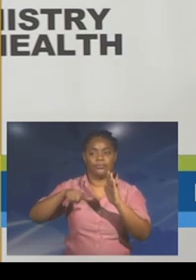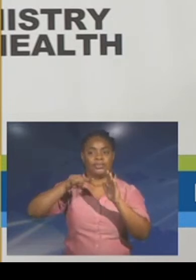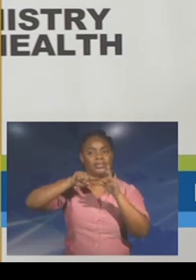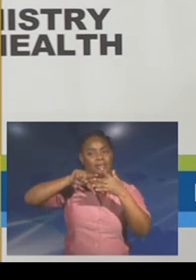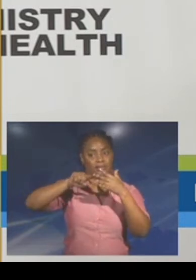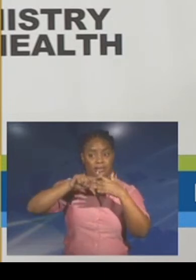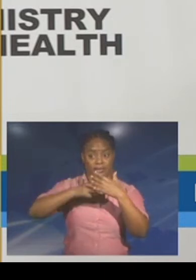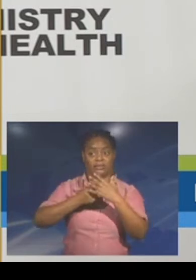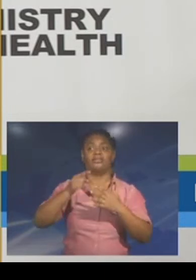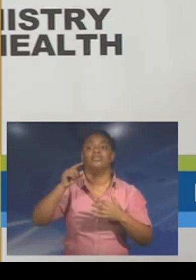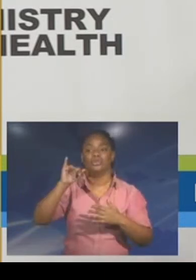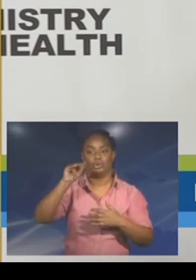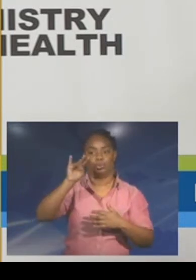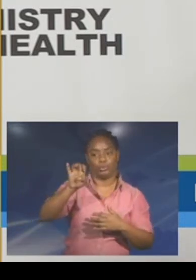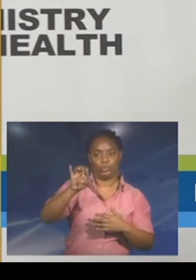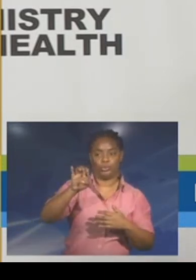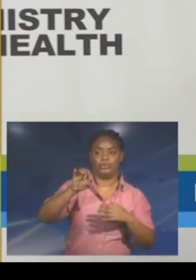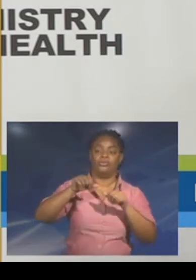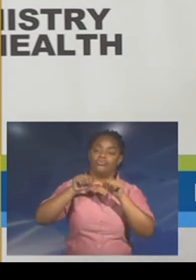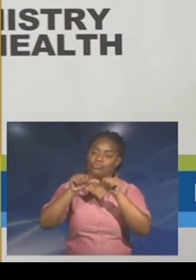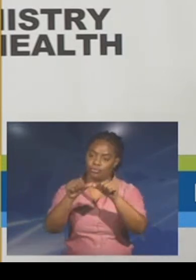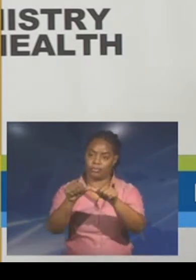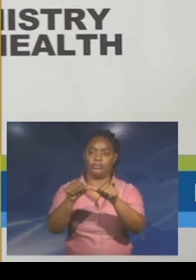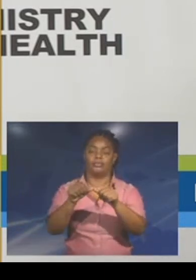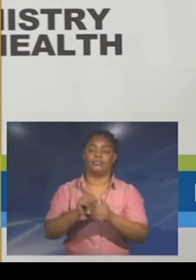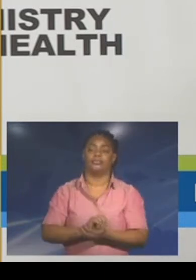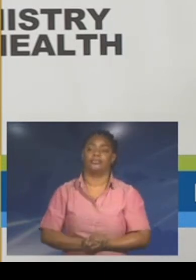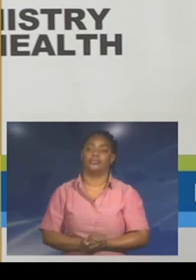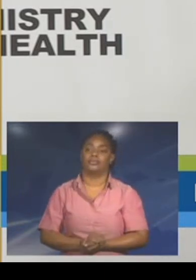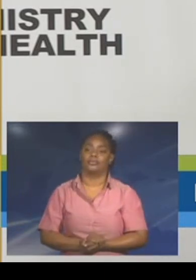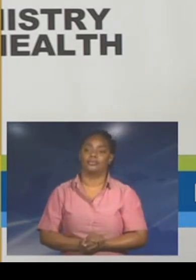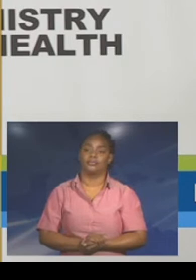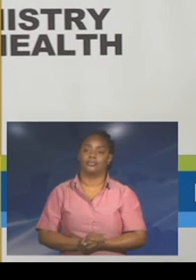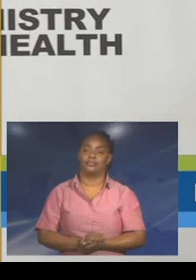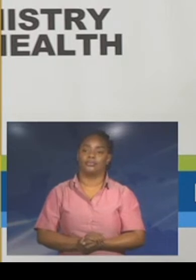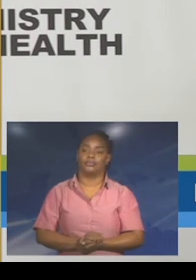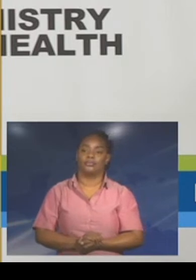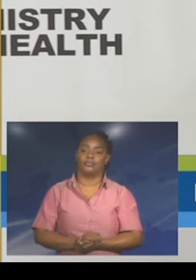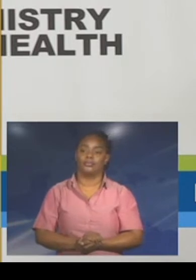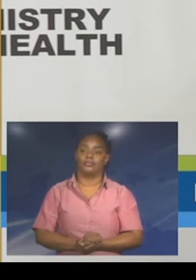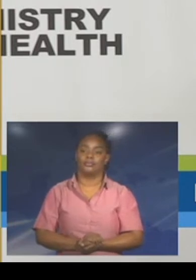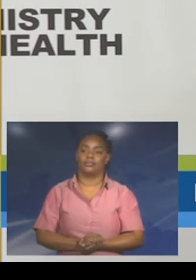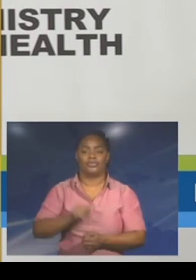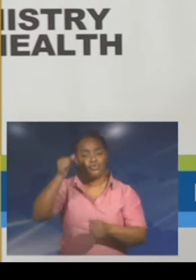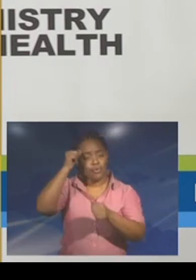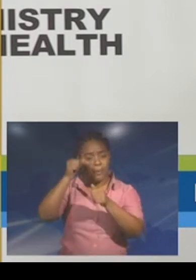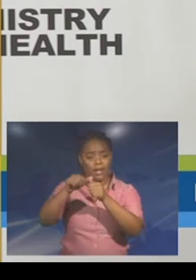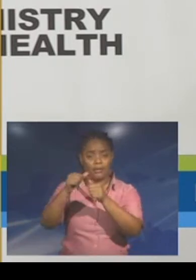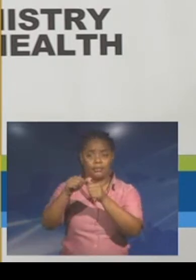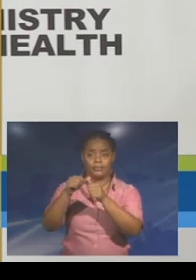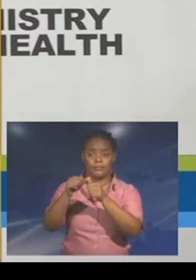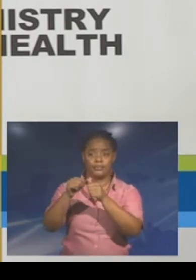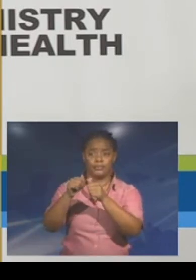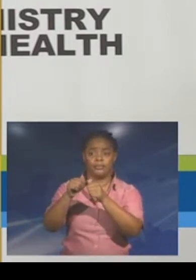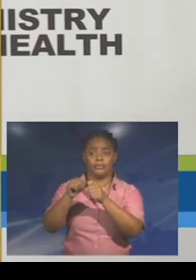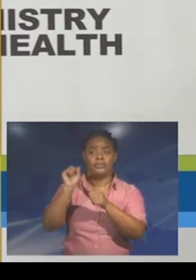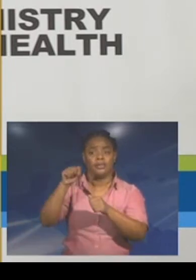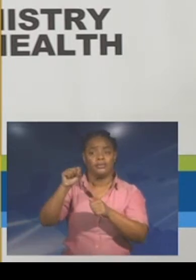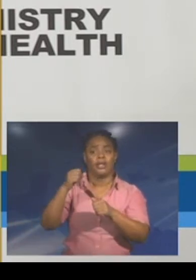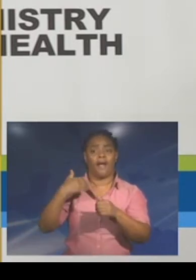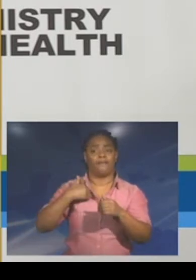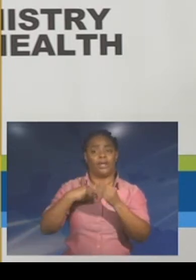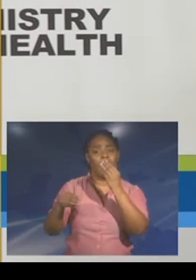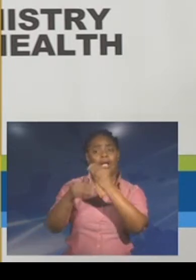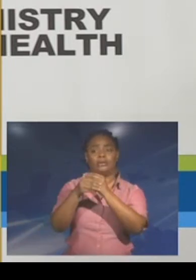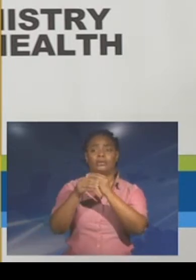that latter part of June, bearing in mind and taking into consideration the additional movement, additional gatherings that would have been taking